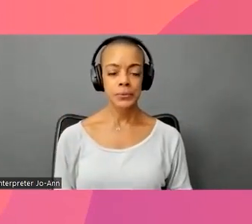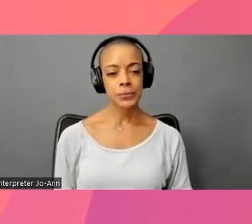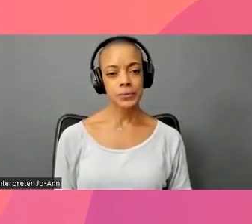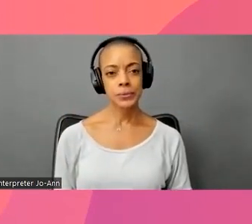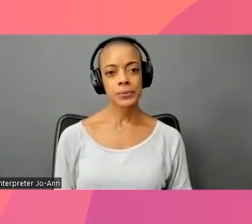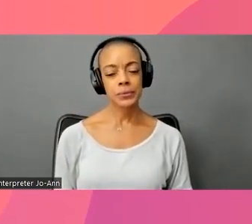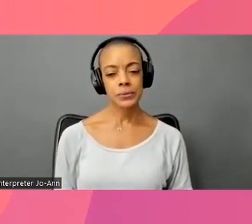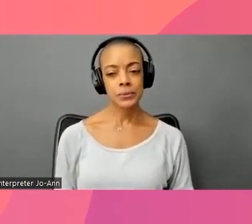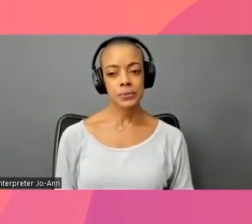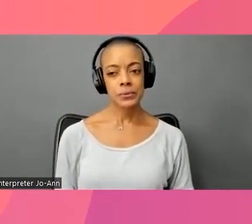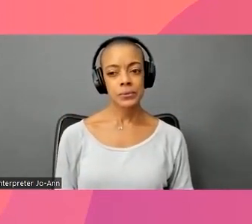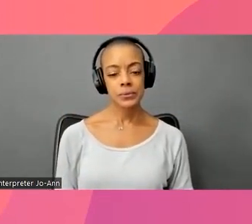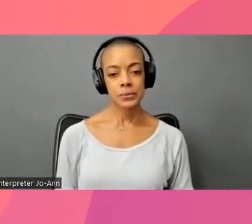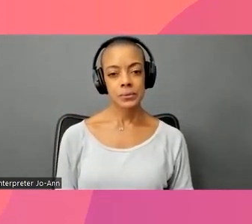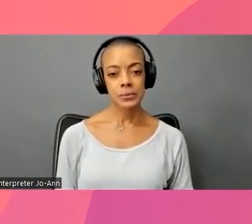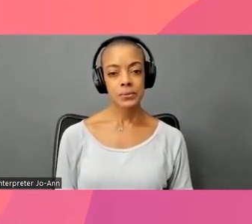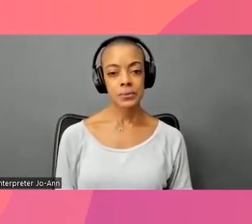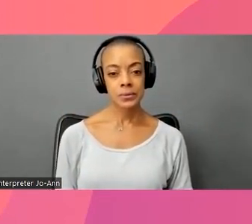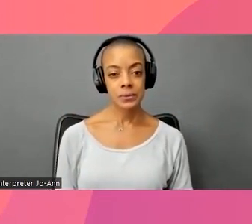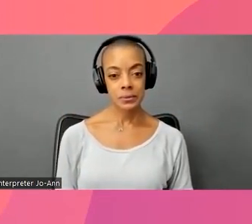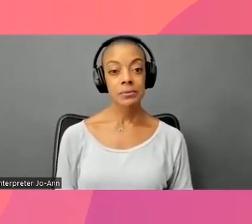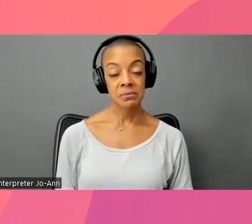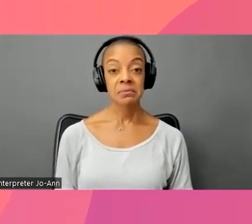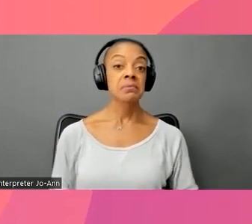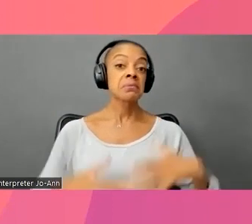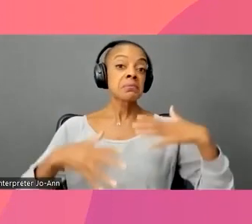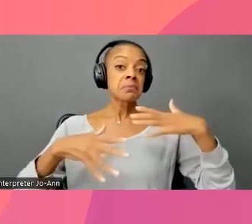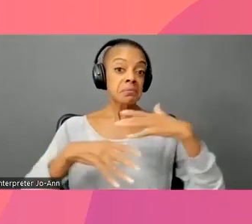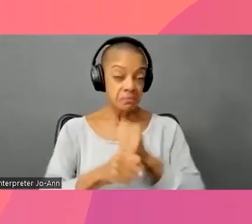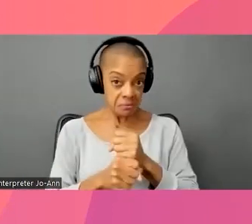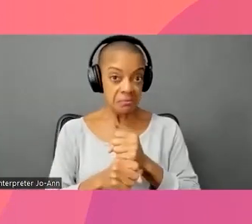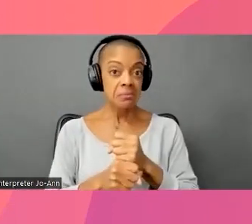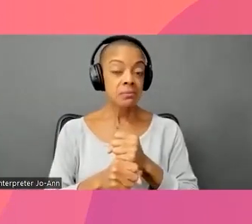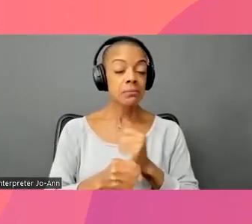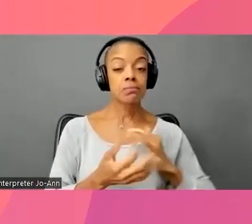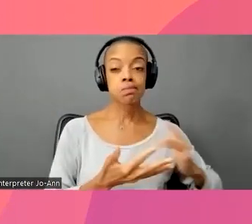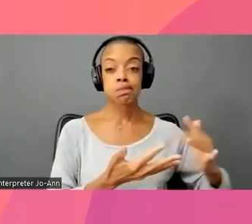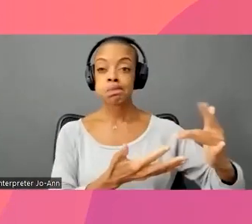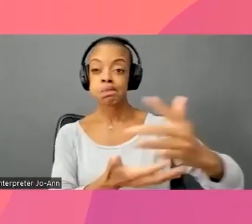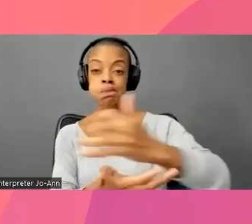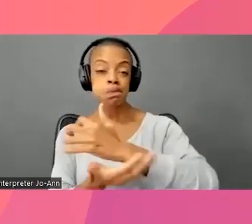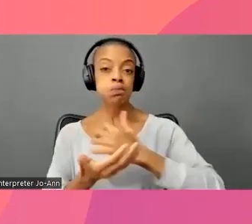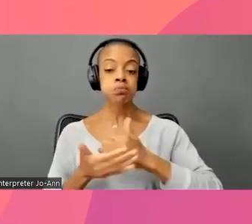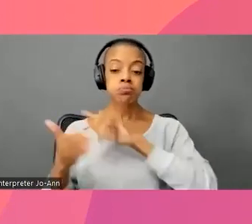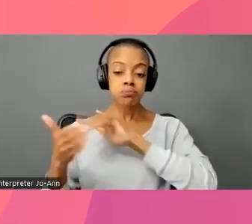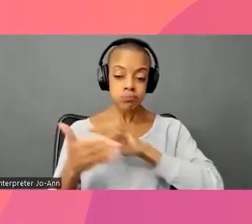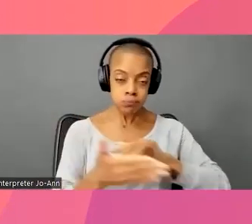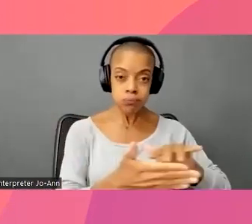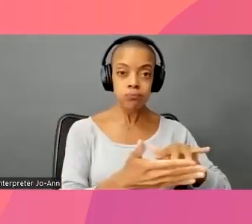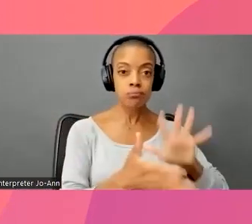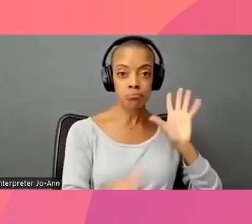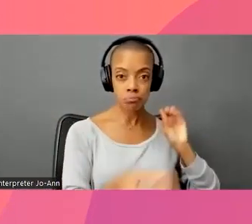And so, in summary, the collection of studies that were completed as part of